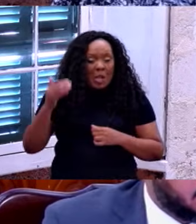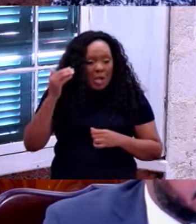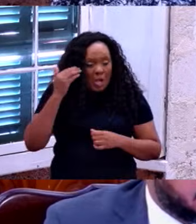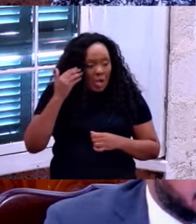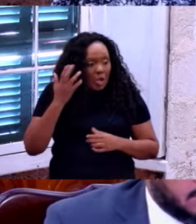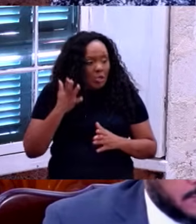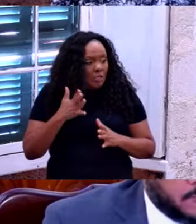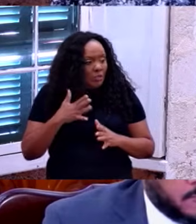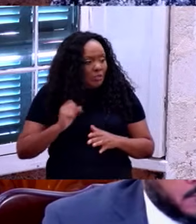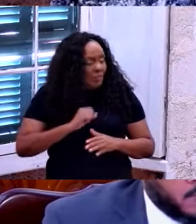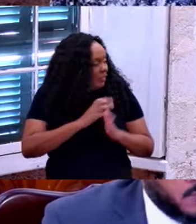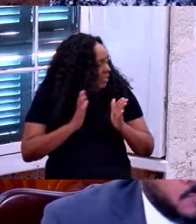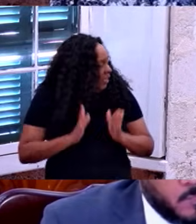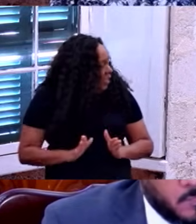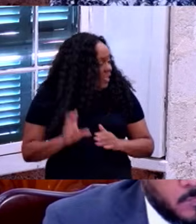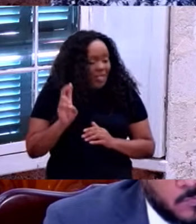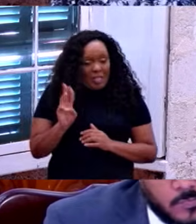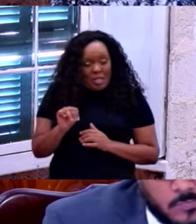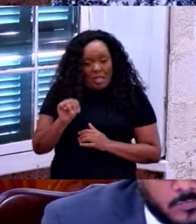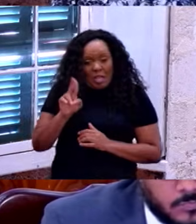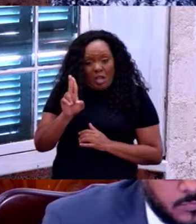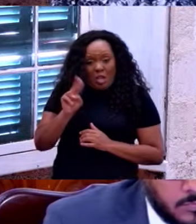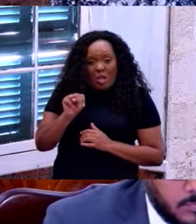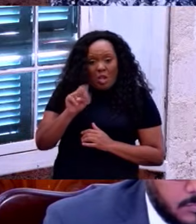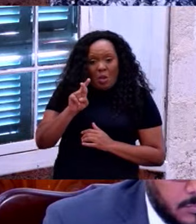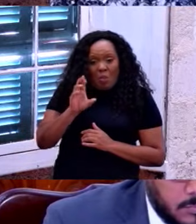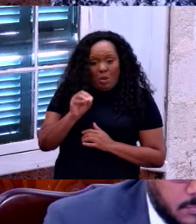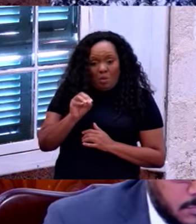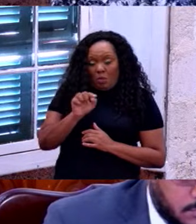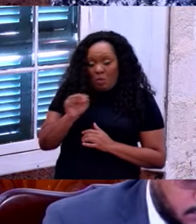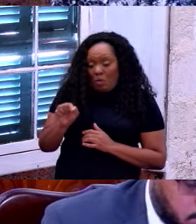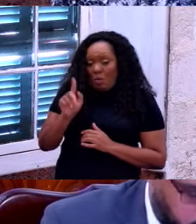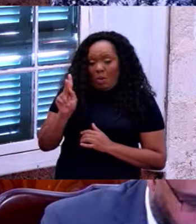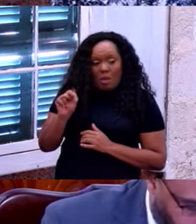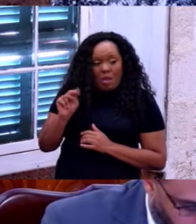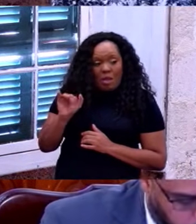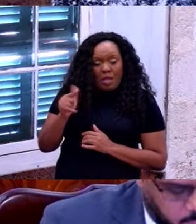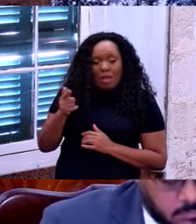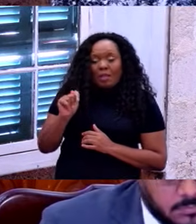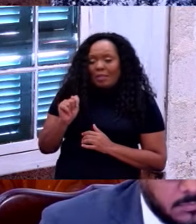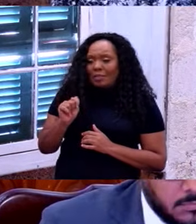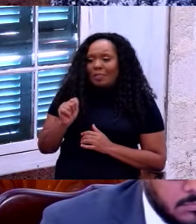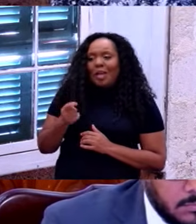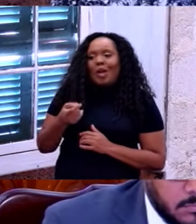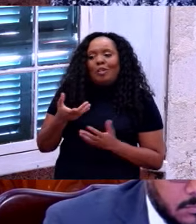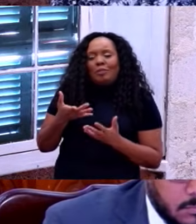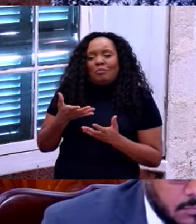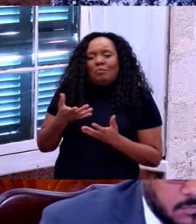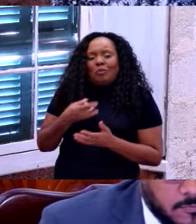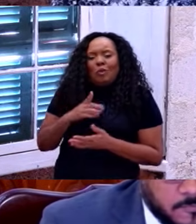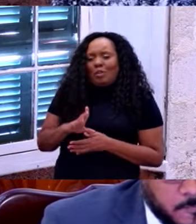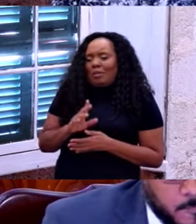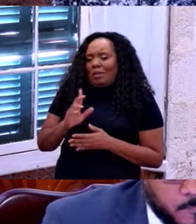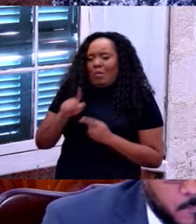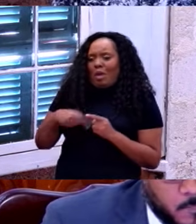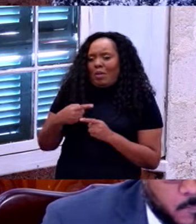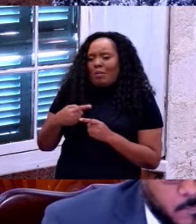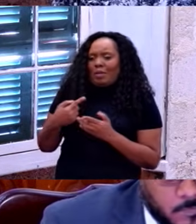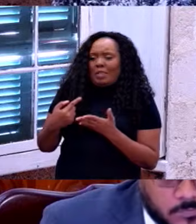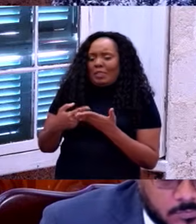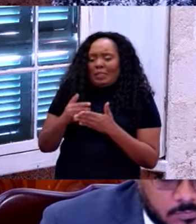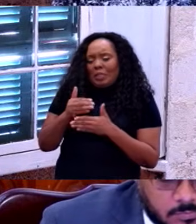should be clear when we are going towards the Constitution. So my first query is, we had a Constitutional